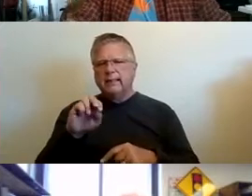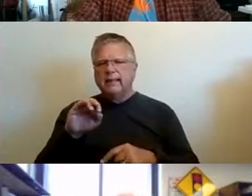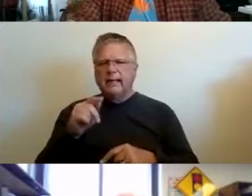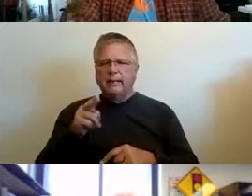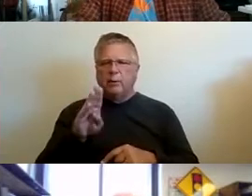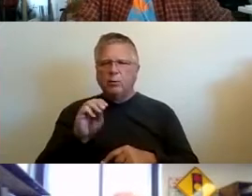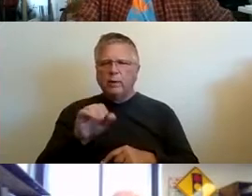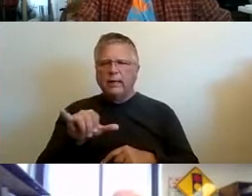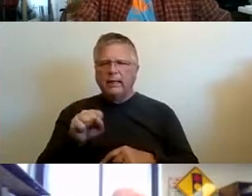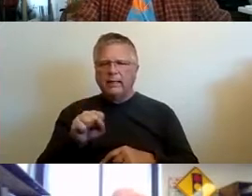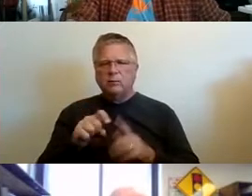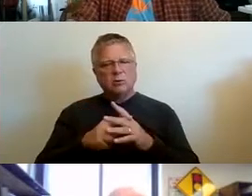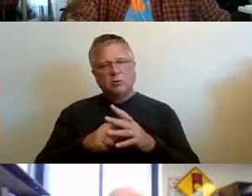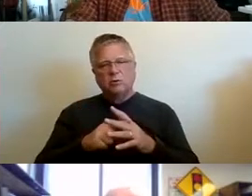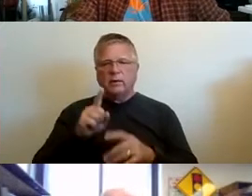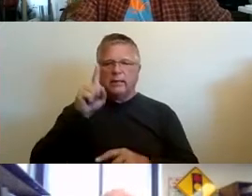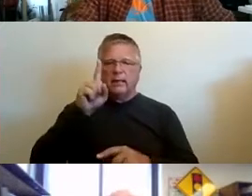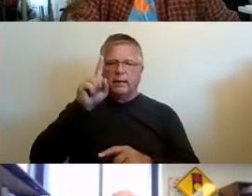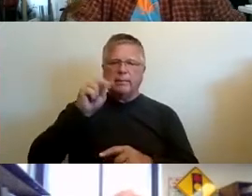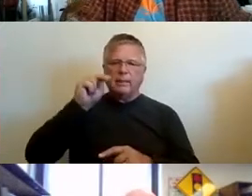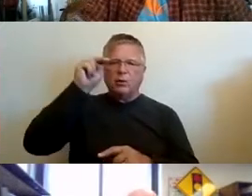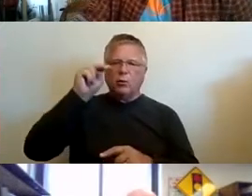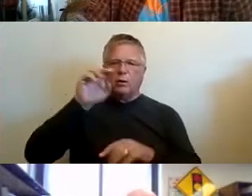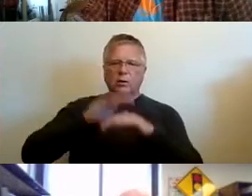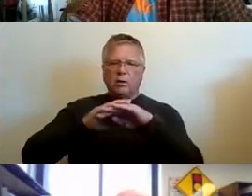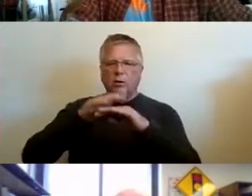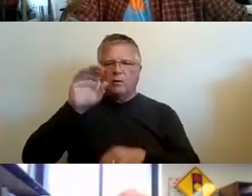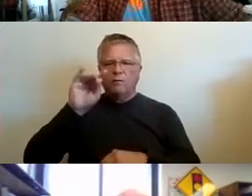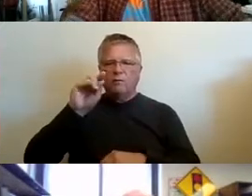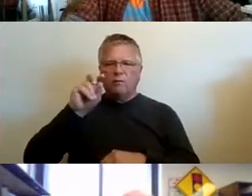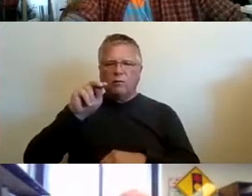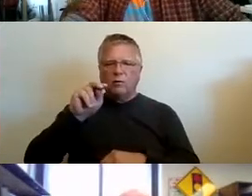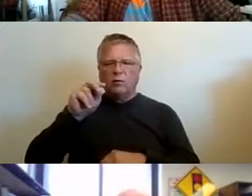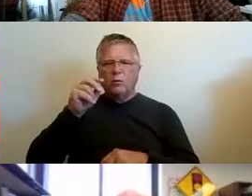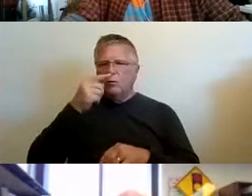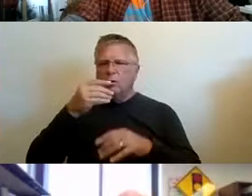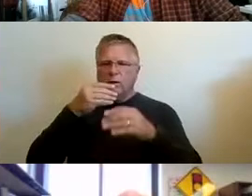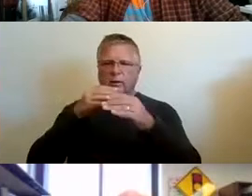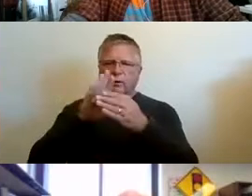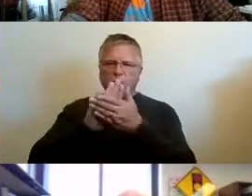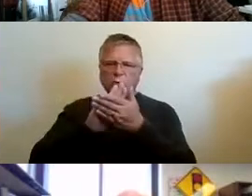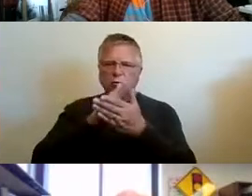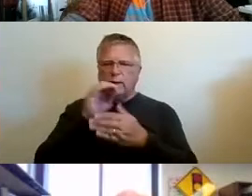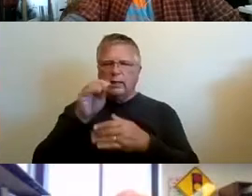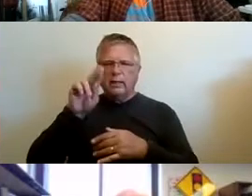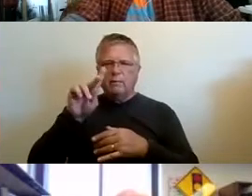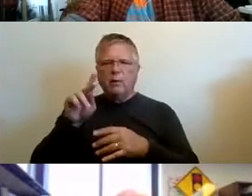Starting kind of at the north end on Fulton, right around when we get to the school and the park, you folks are probably well